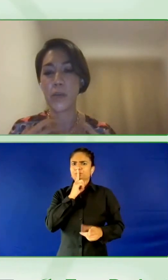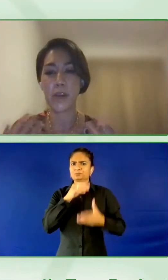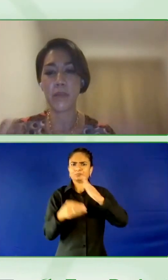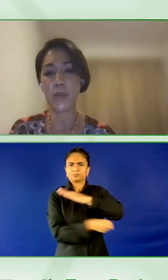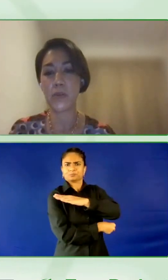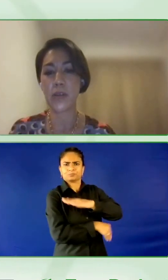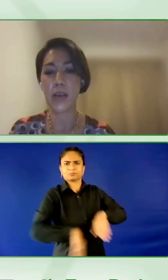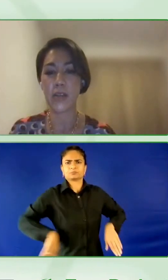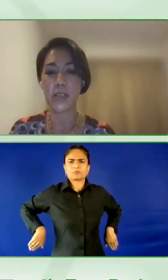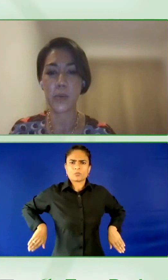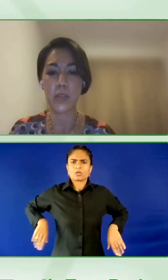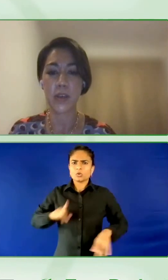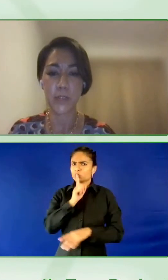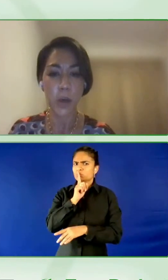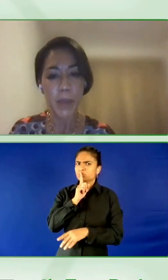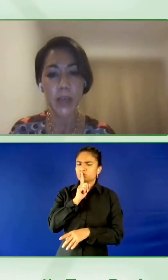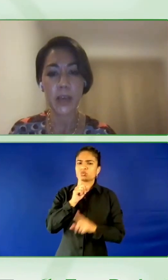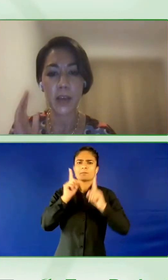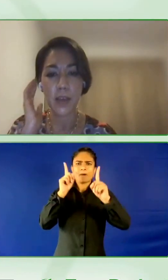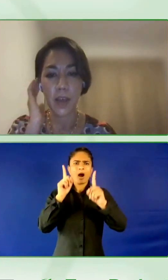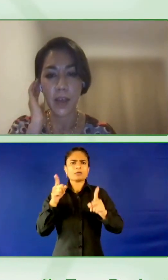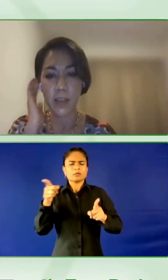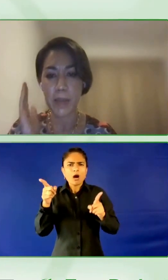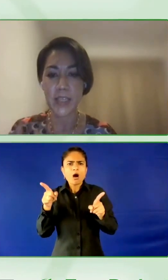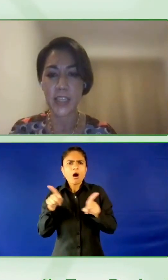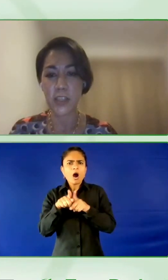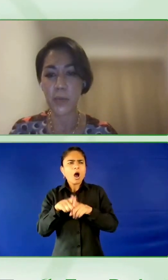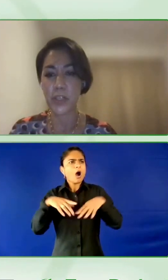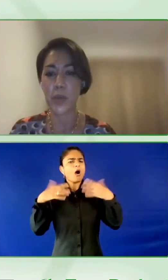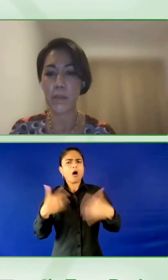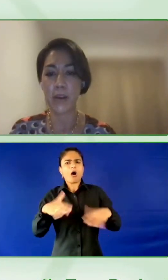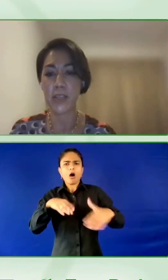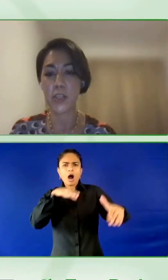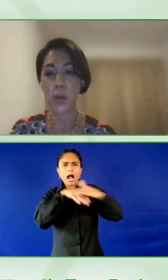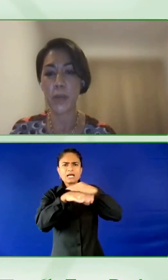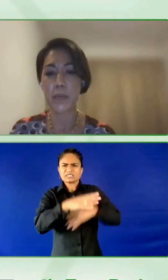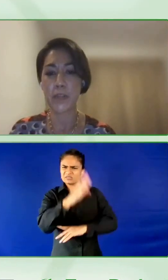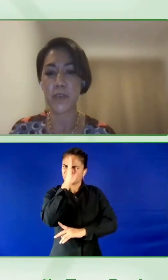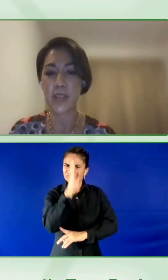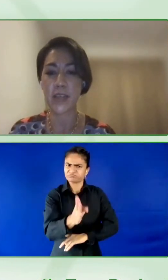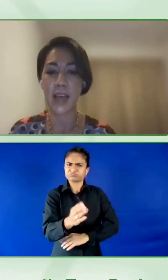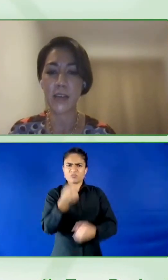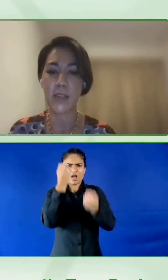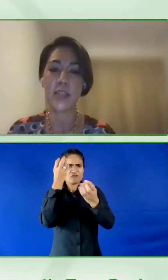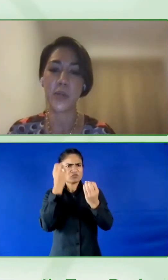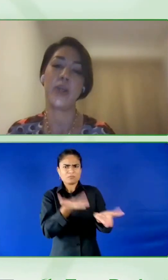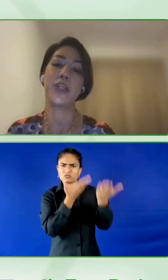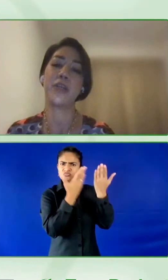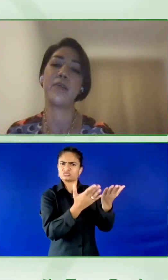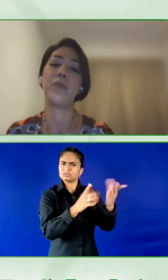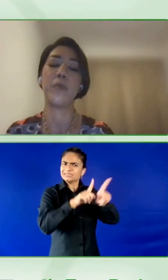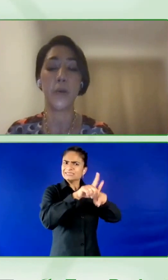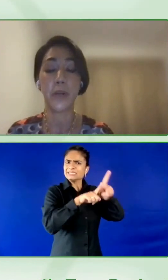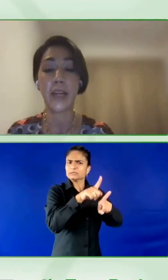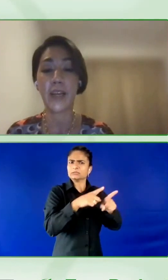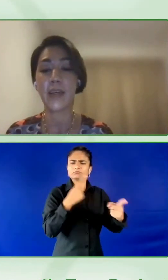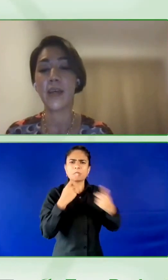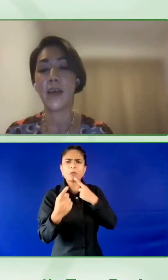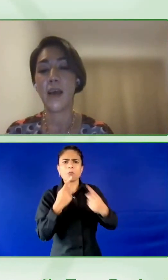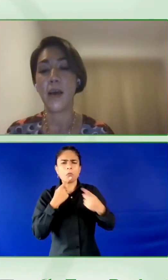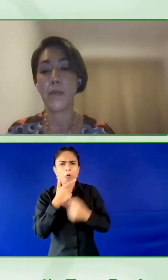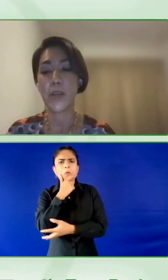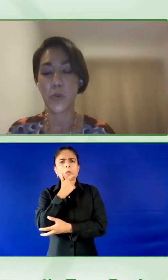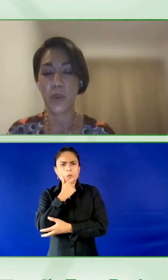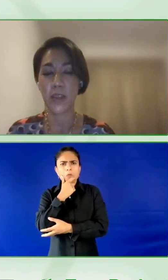she's opened up their views on how to deal with a tough topic. And the best thing is not to brush away embarrassing topics, but to face and handle the situation more